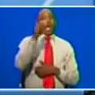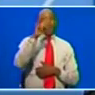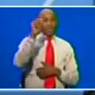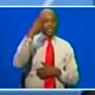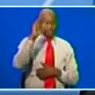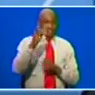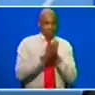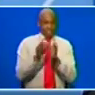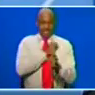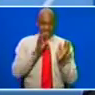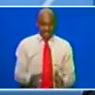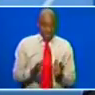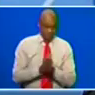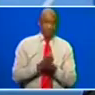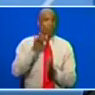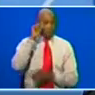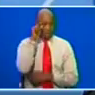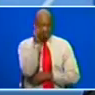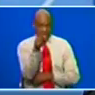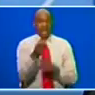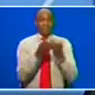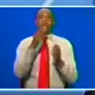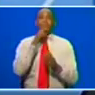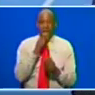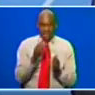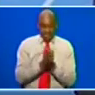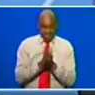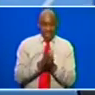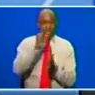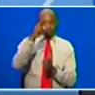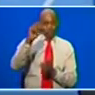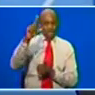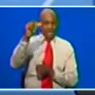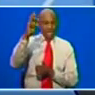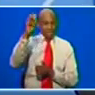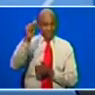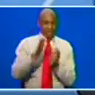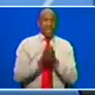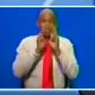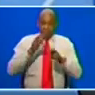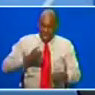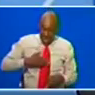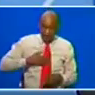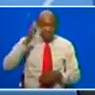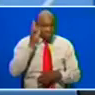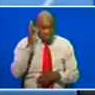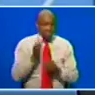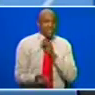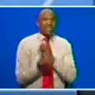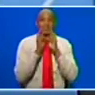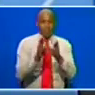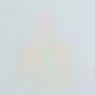of Mombasa Hassan Omar, and businessman Suleiman Shahbal. KTN News reporter Francis Mtalaki reports.